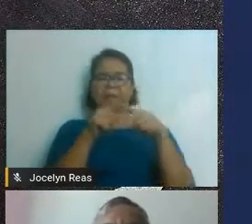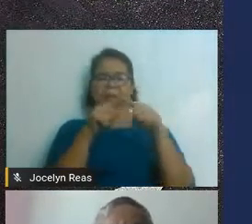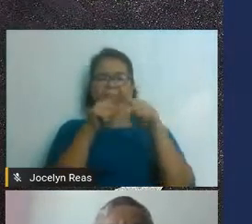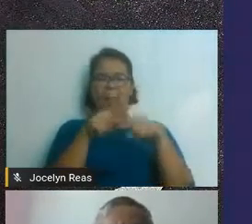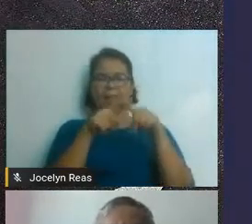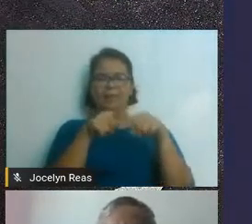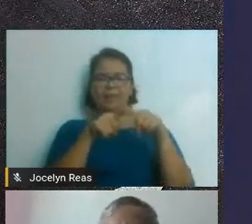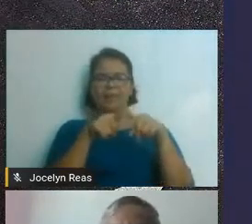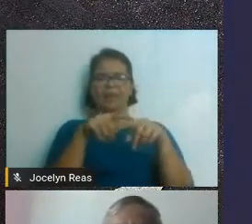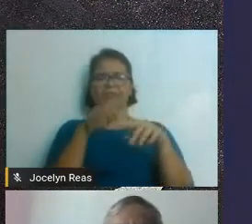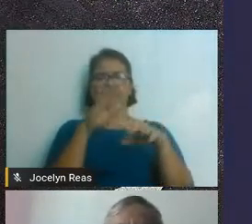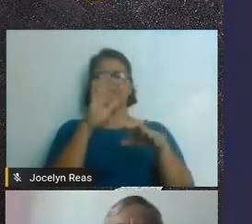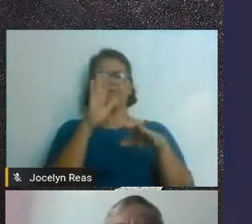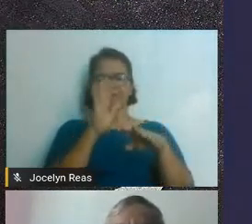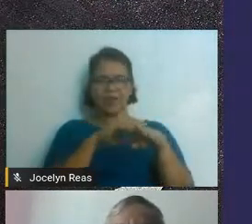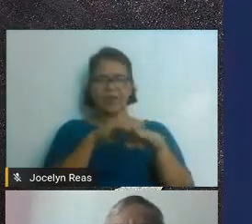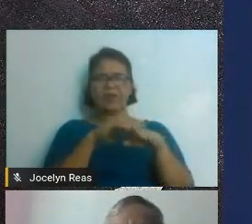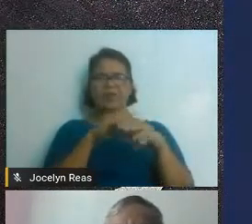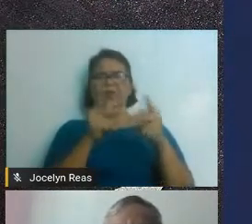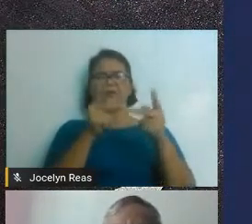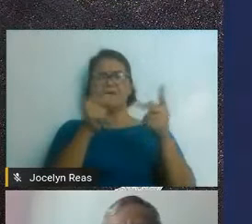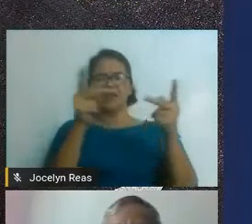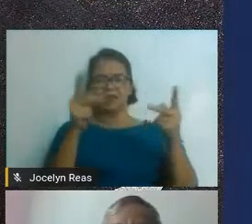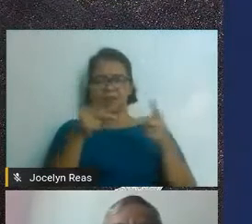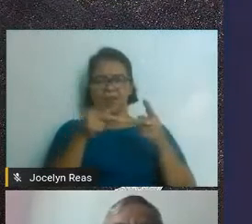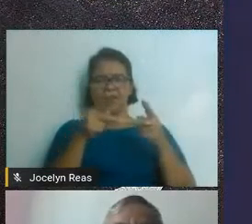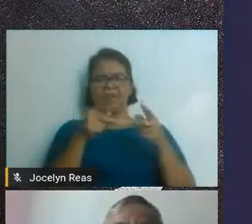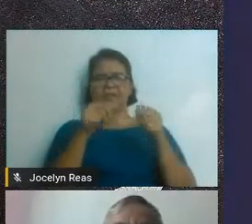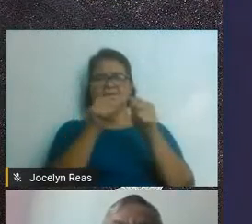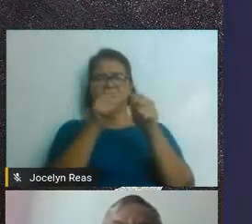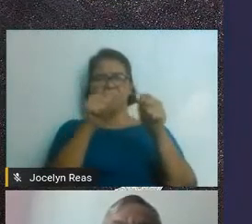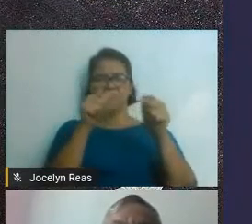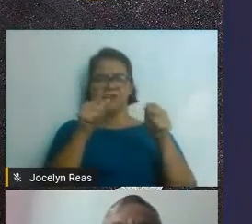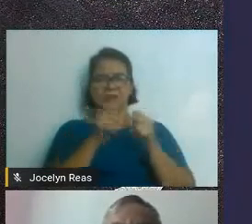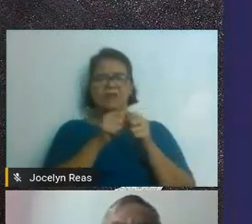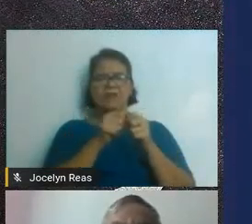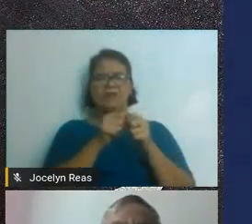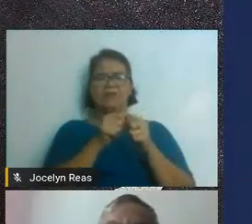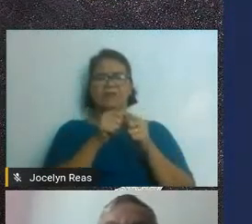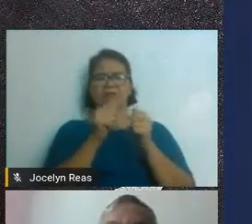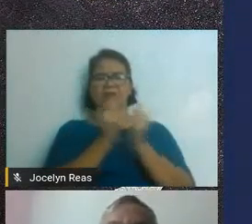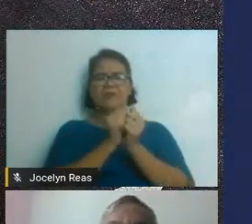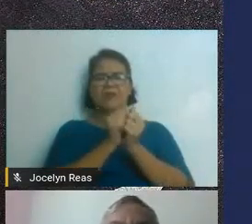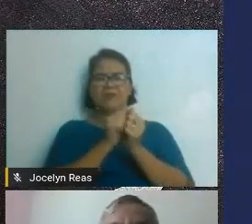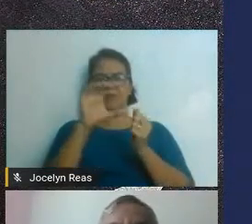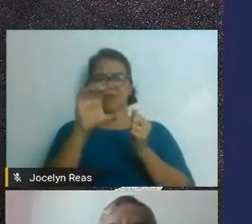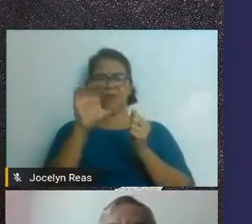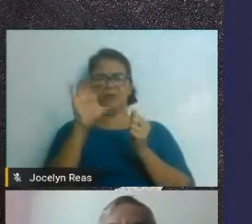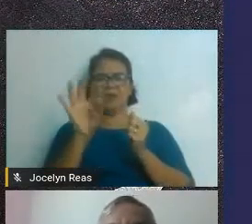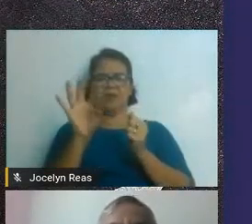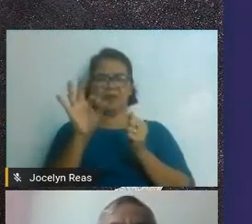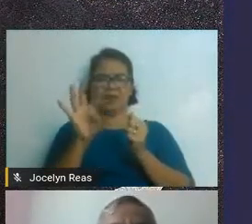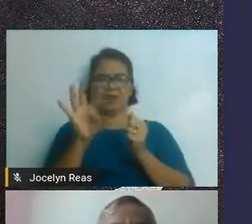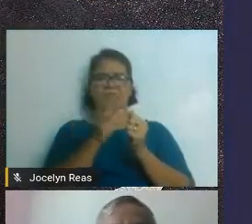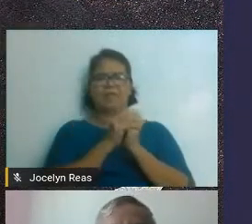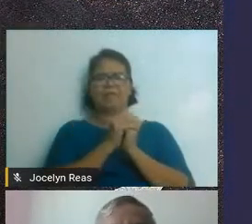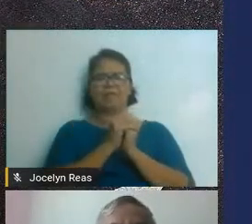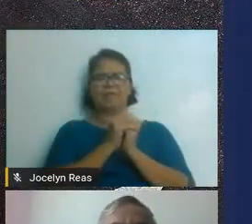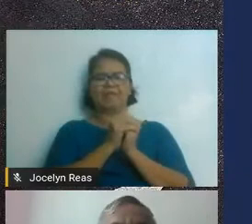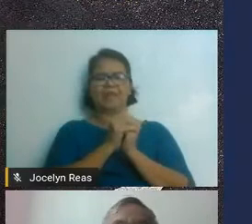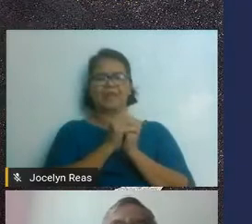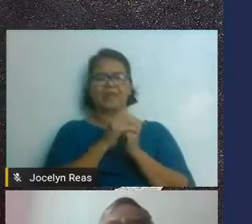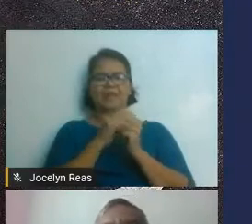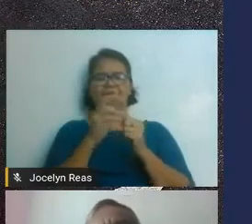the census type examination that we normally do in areas where the risk of the COVID-19 is very